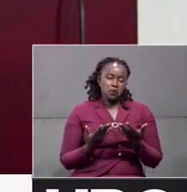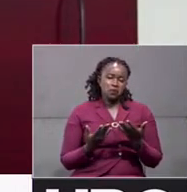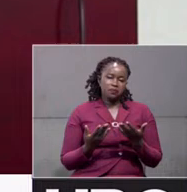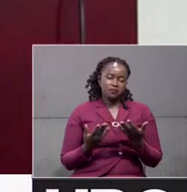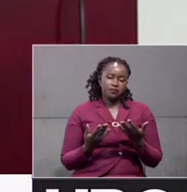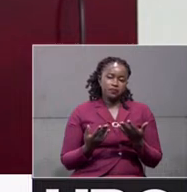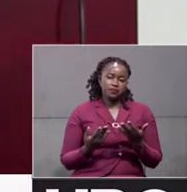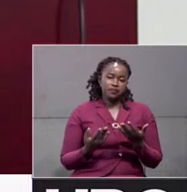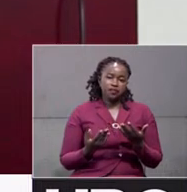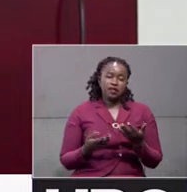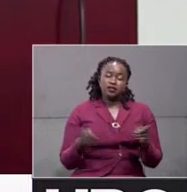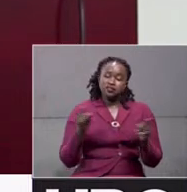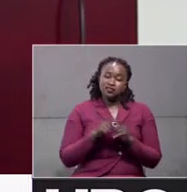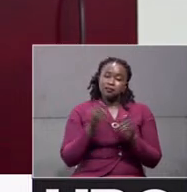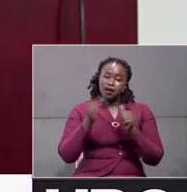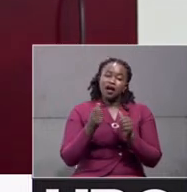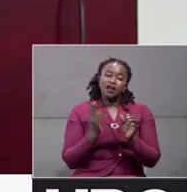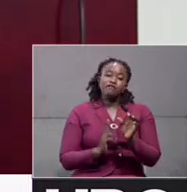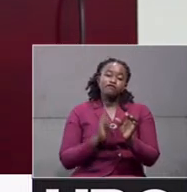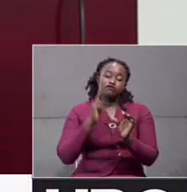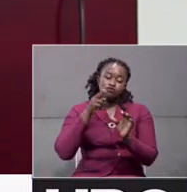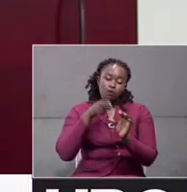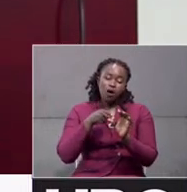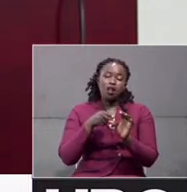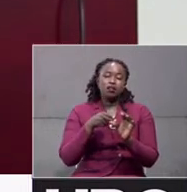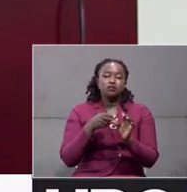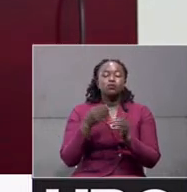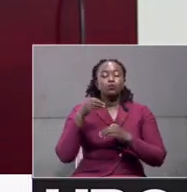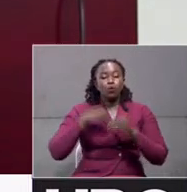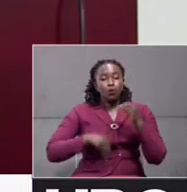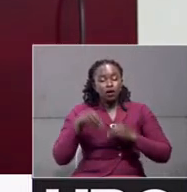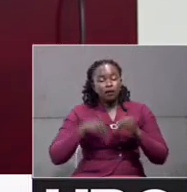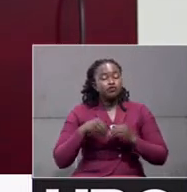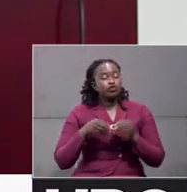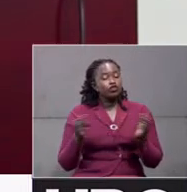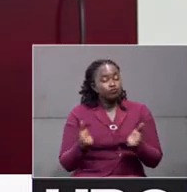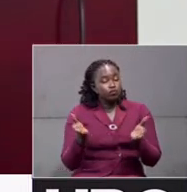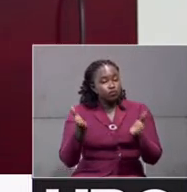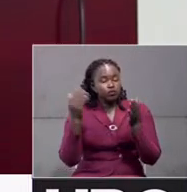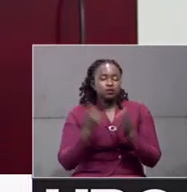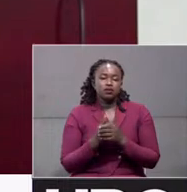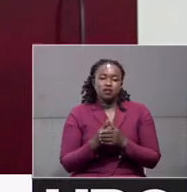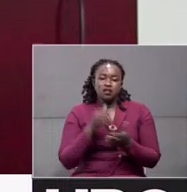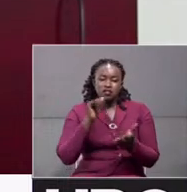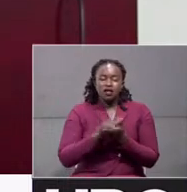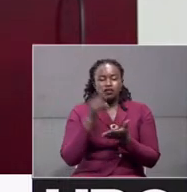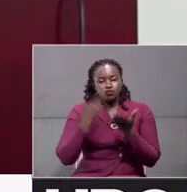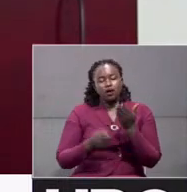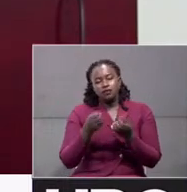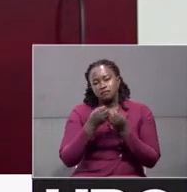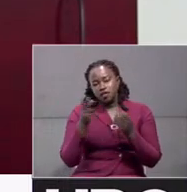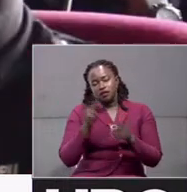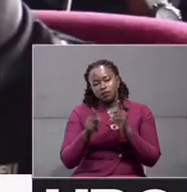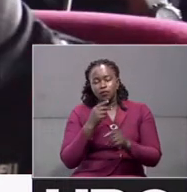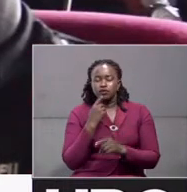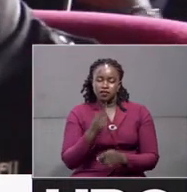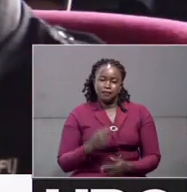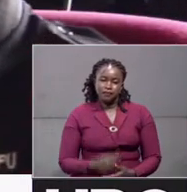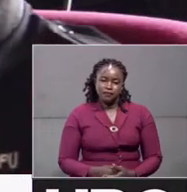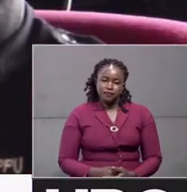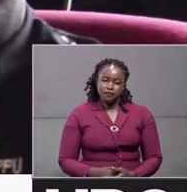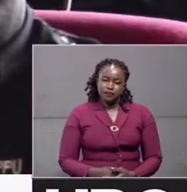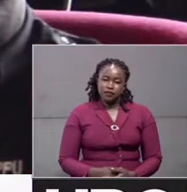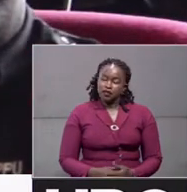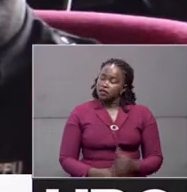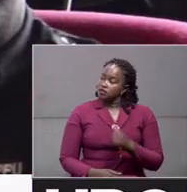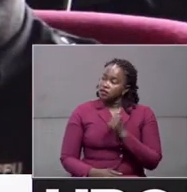a fueling corruption. That is what most people have said. Kamya asked